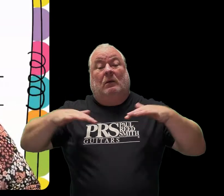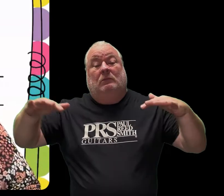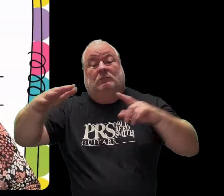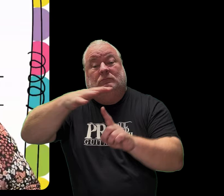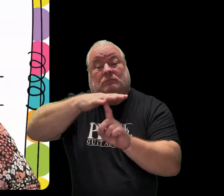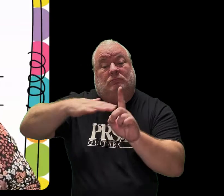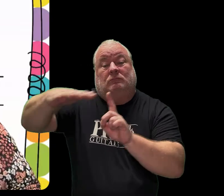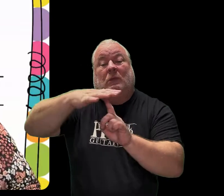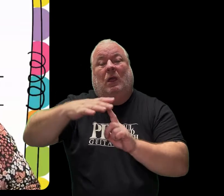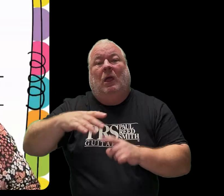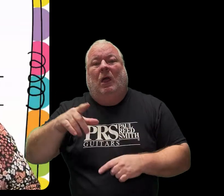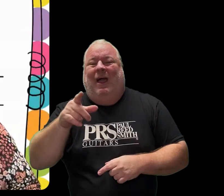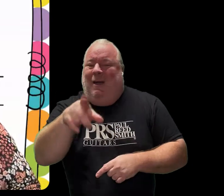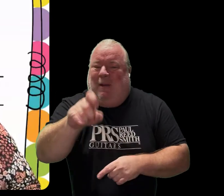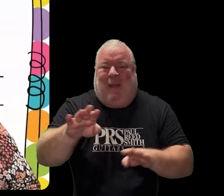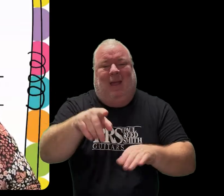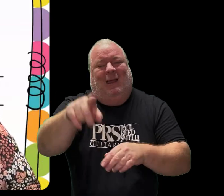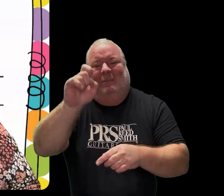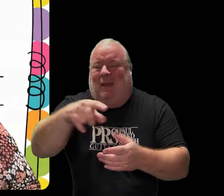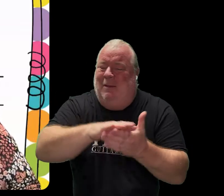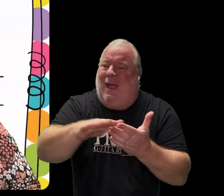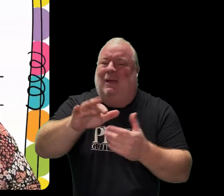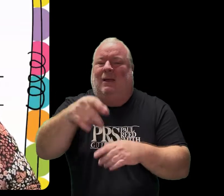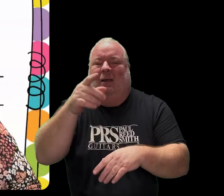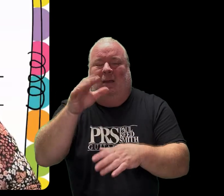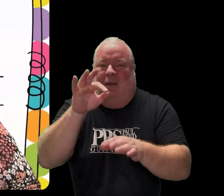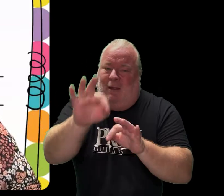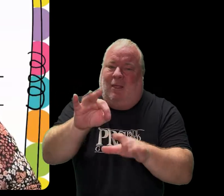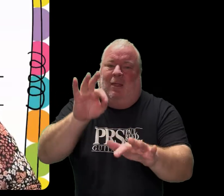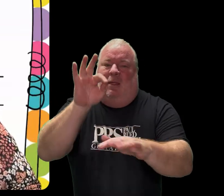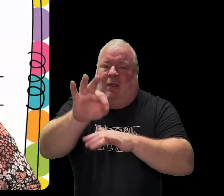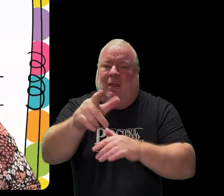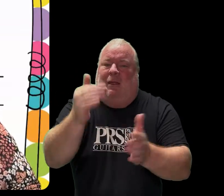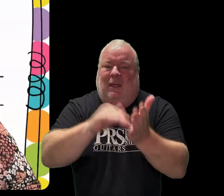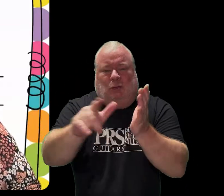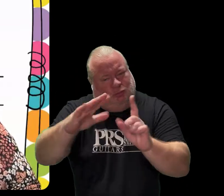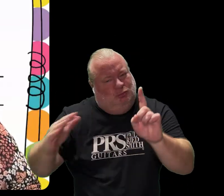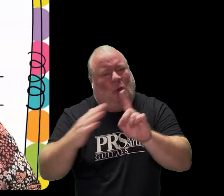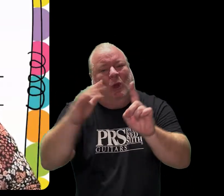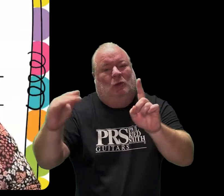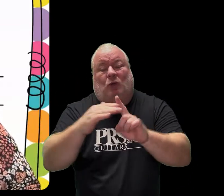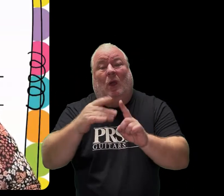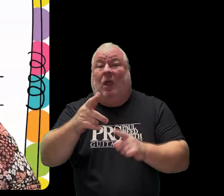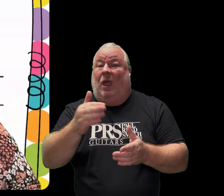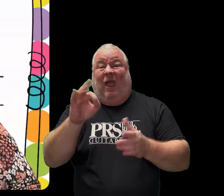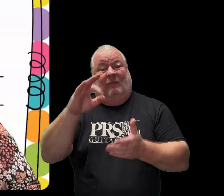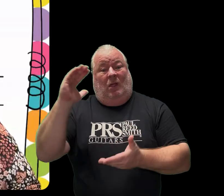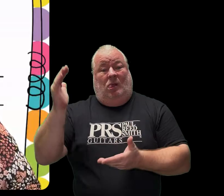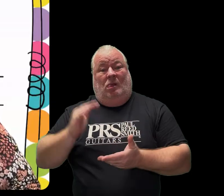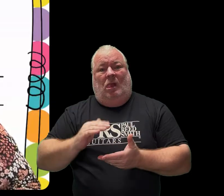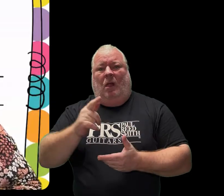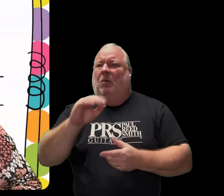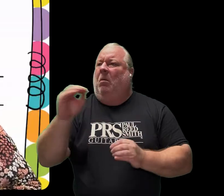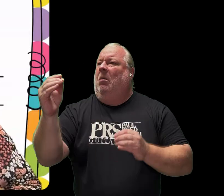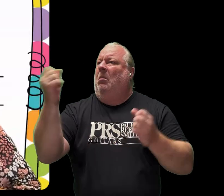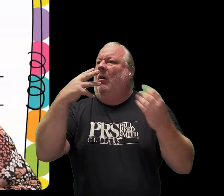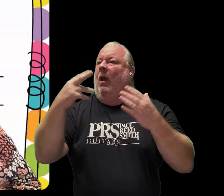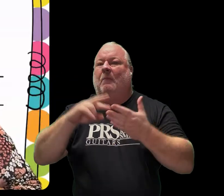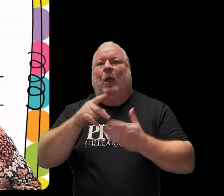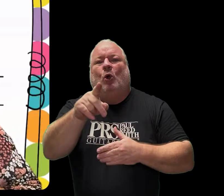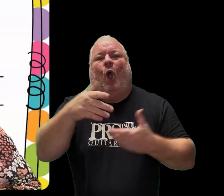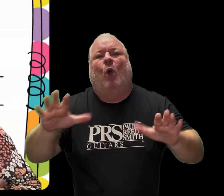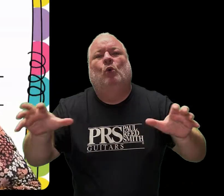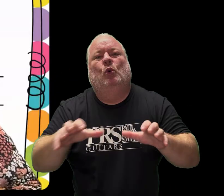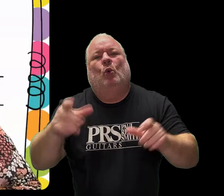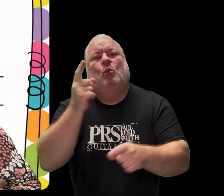you how to behave, how to be kind, how to soar, that means you're mature, that you're responsible